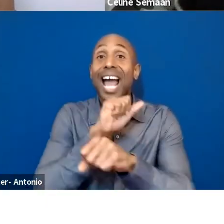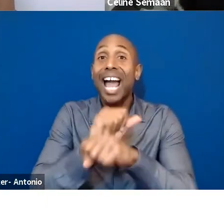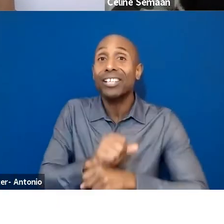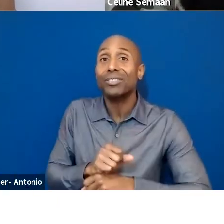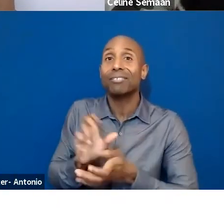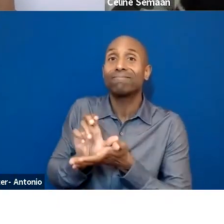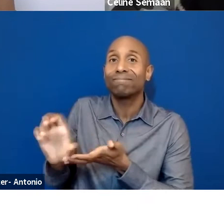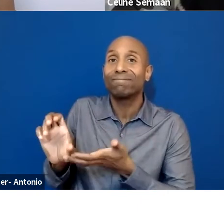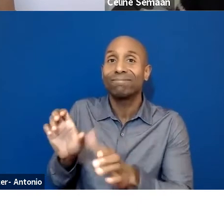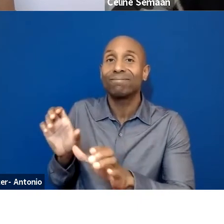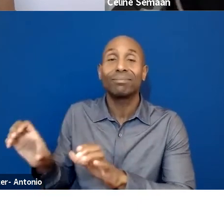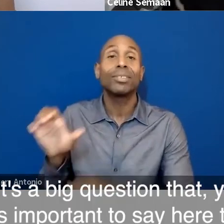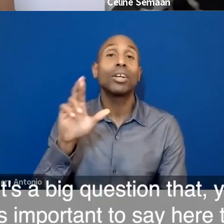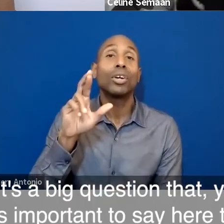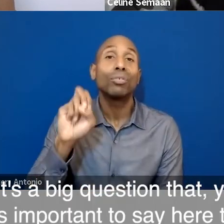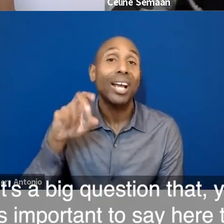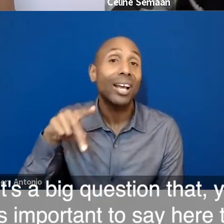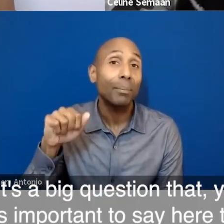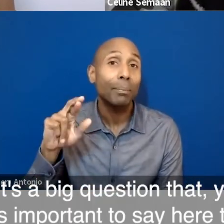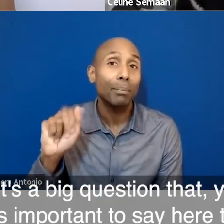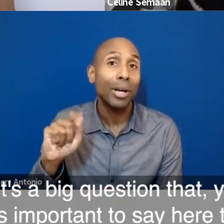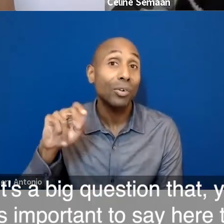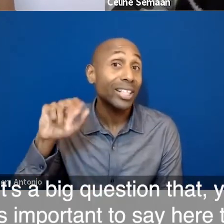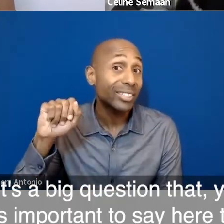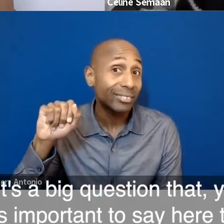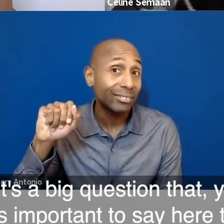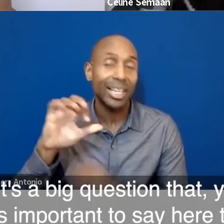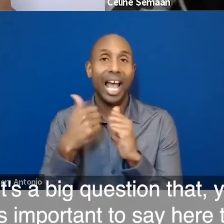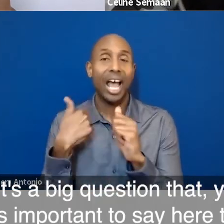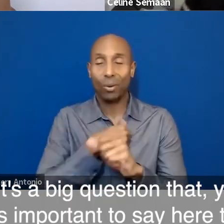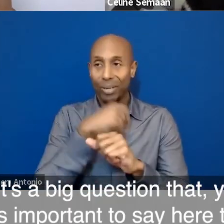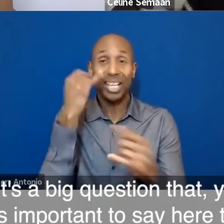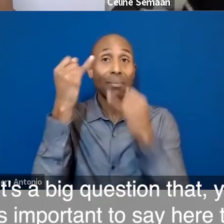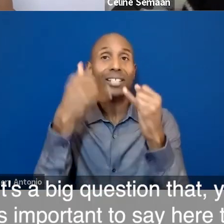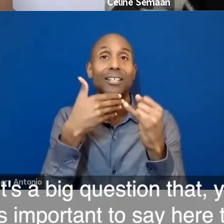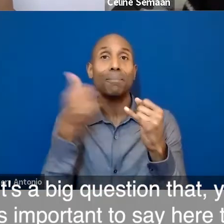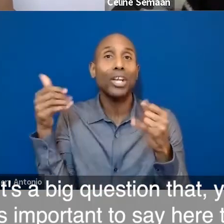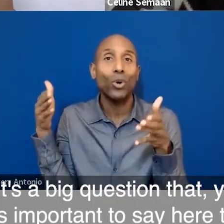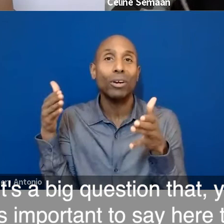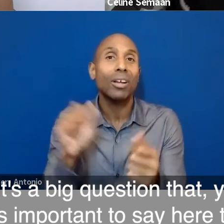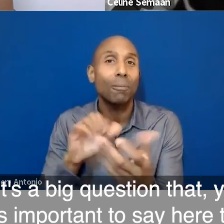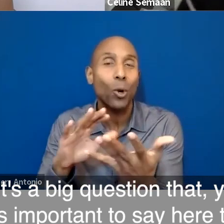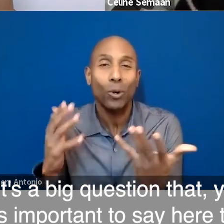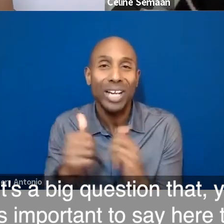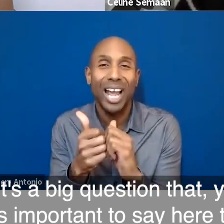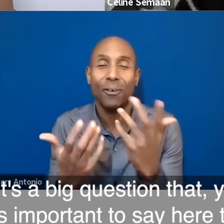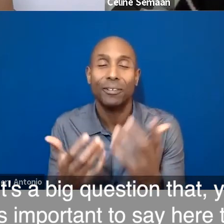forward? It's a big question. Yeah, and it's important to say here that